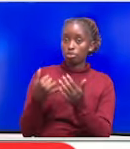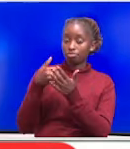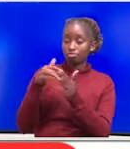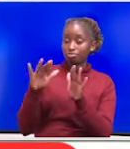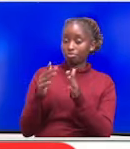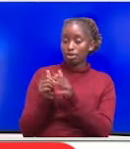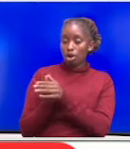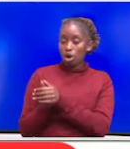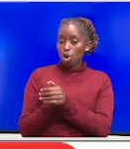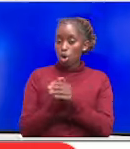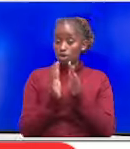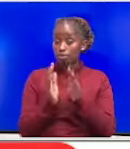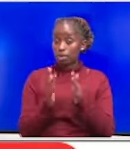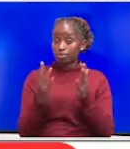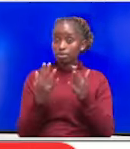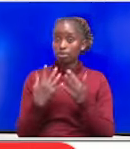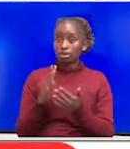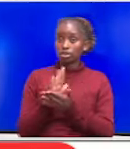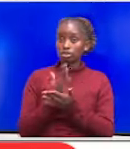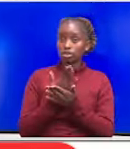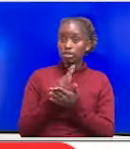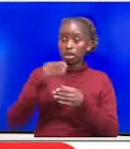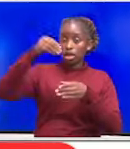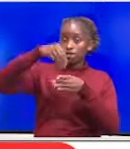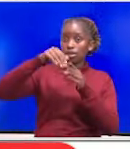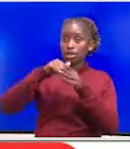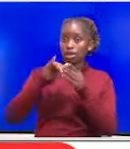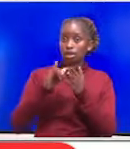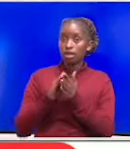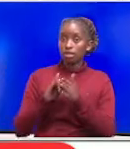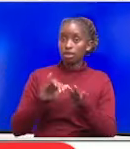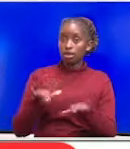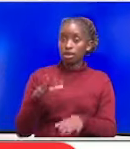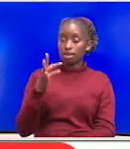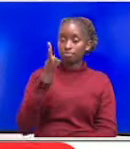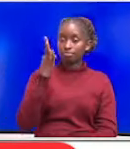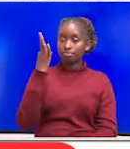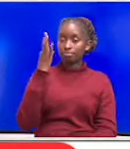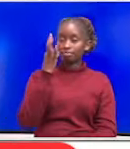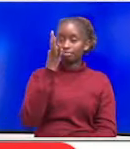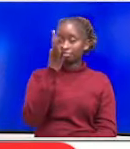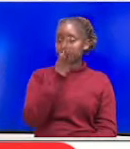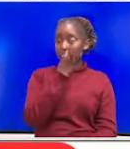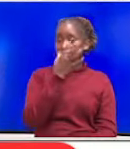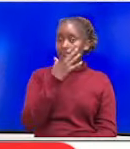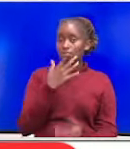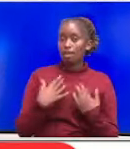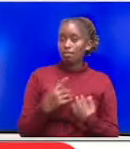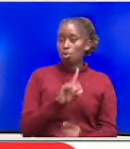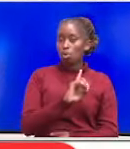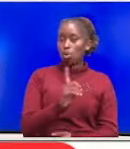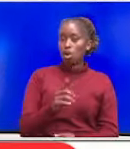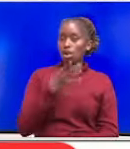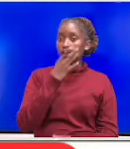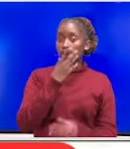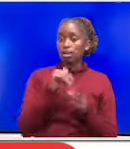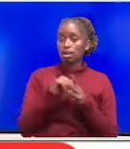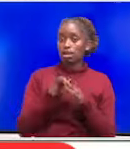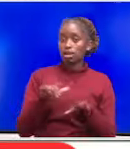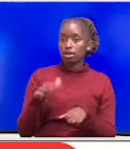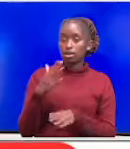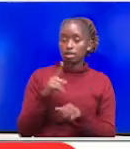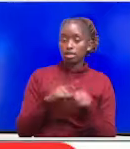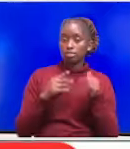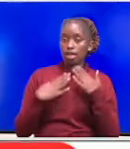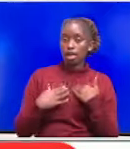golfers, well-wishers and investors from Tetu constituency in Nyeri. Gaido Nyukafi won the men winner category, while Jacinta